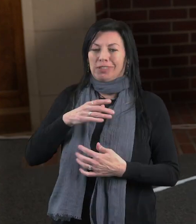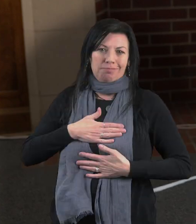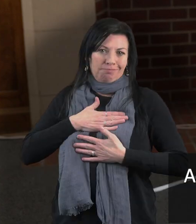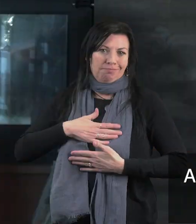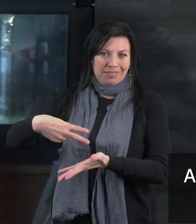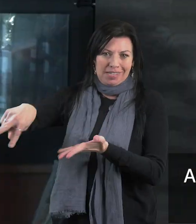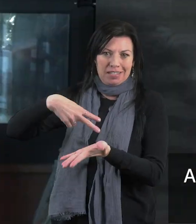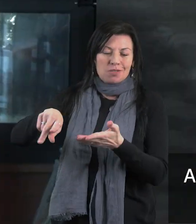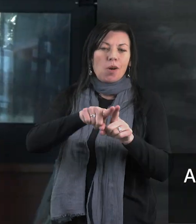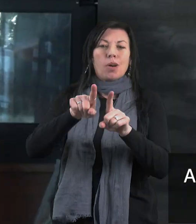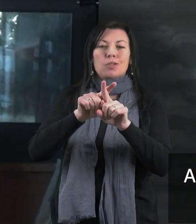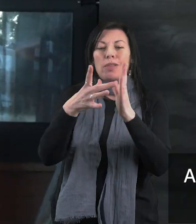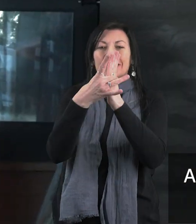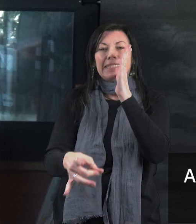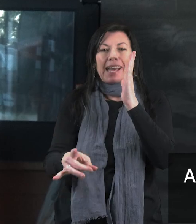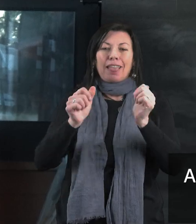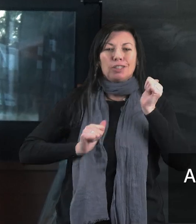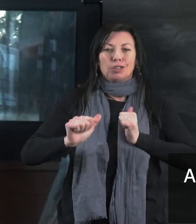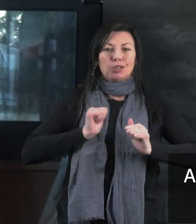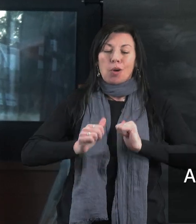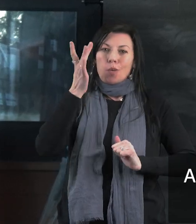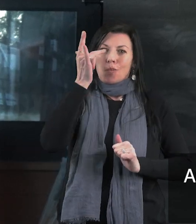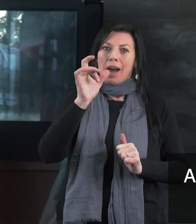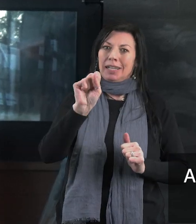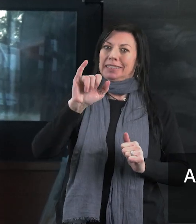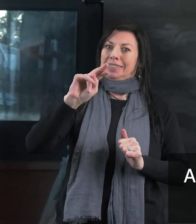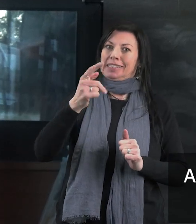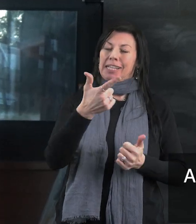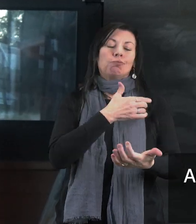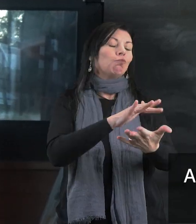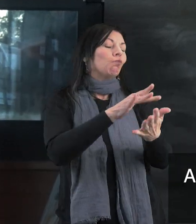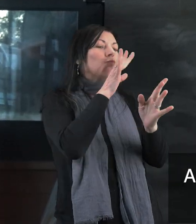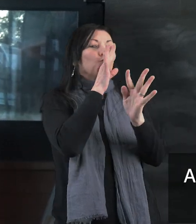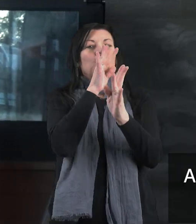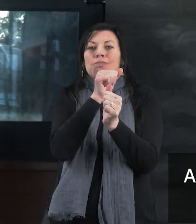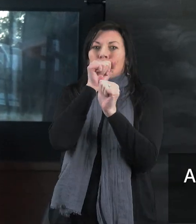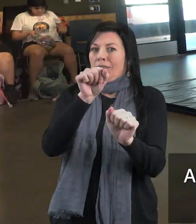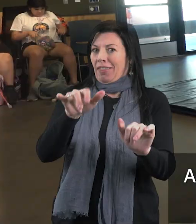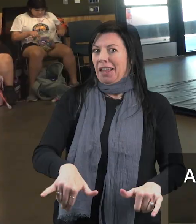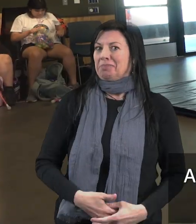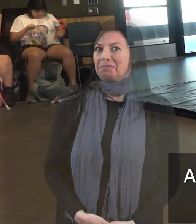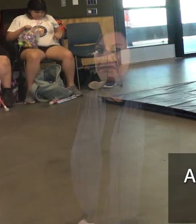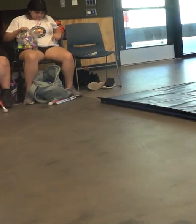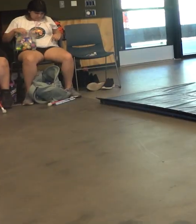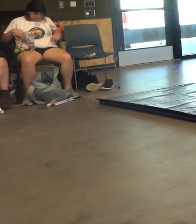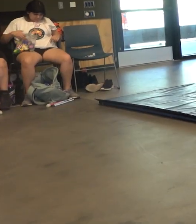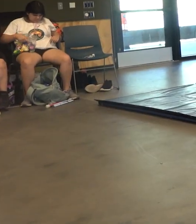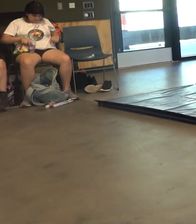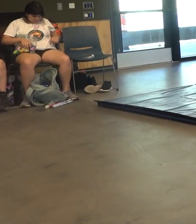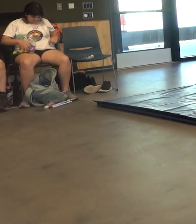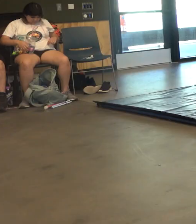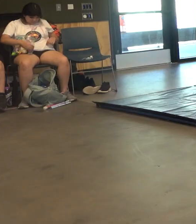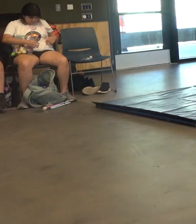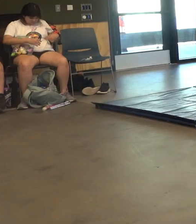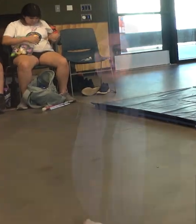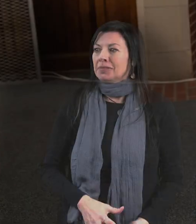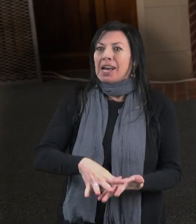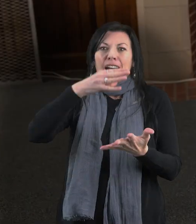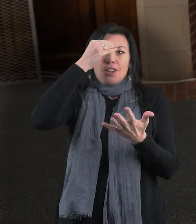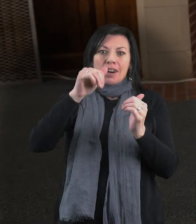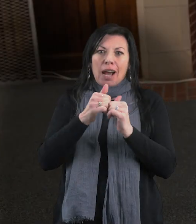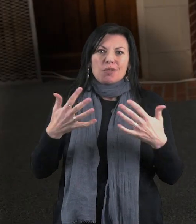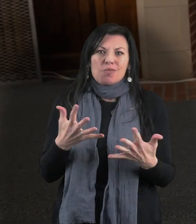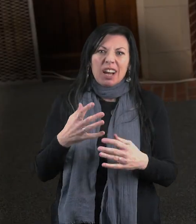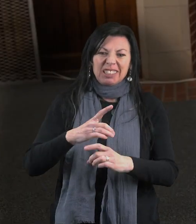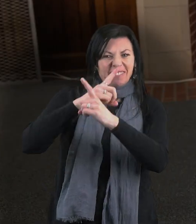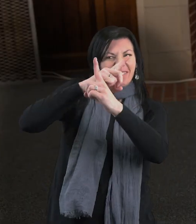dancing. And I also really liked the talent show because I really liked singing. Jojo at a talent show. Campers, including Raquel, practice karate. Raquel. I learned